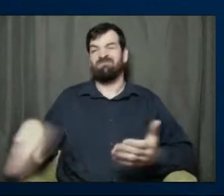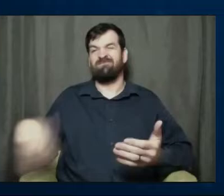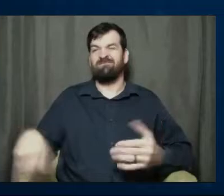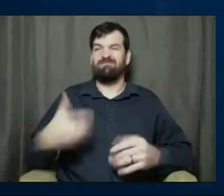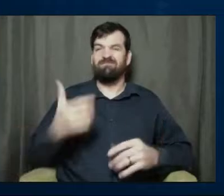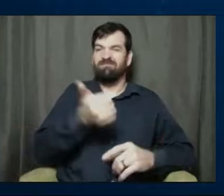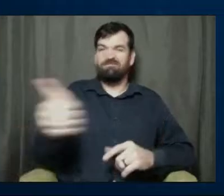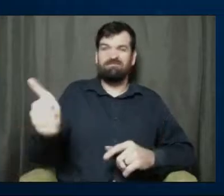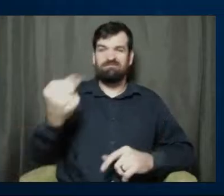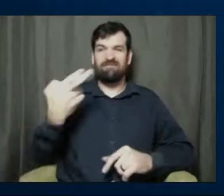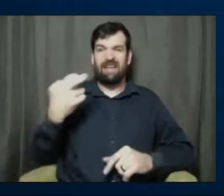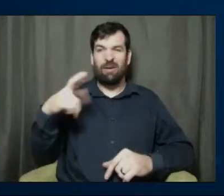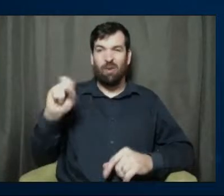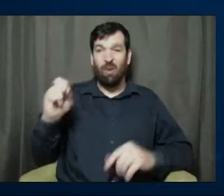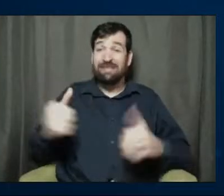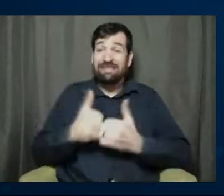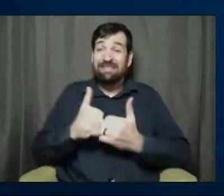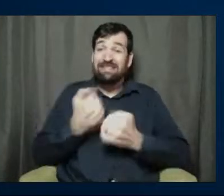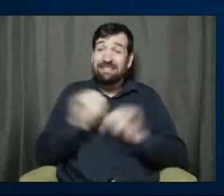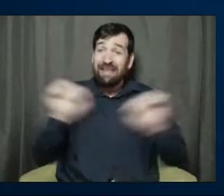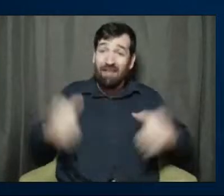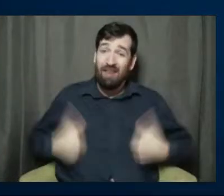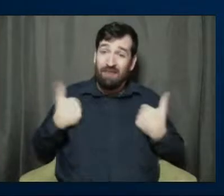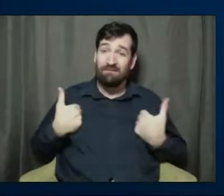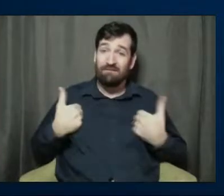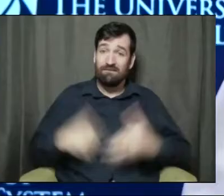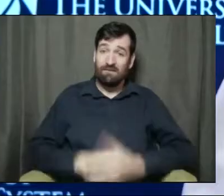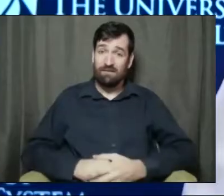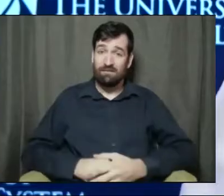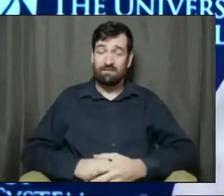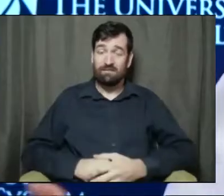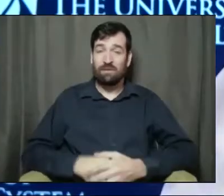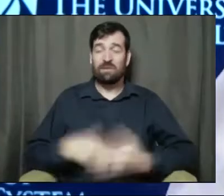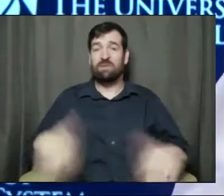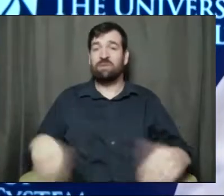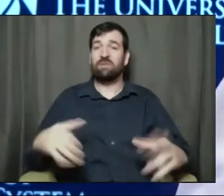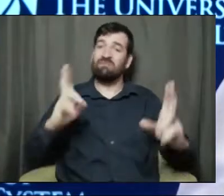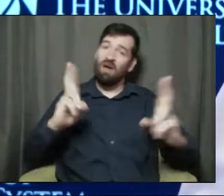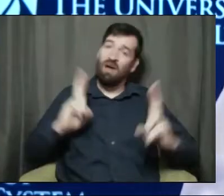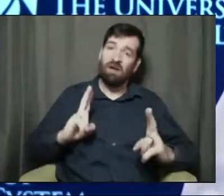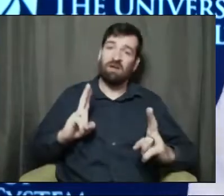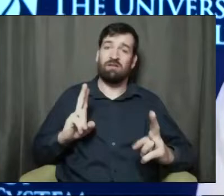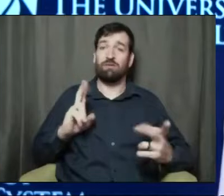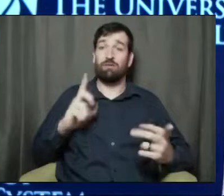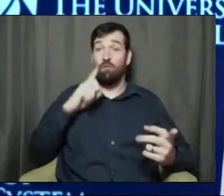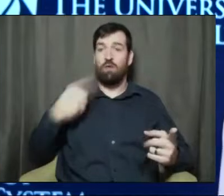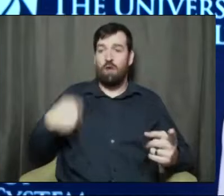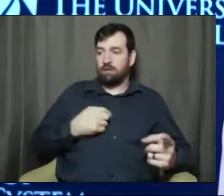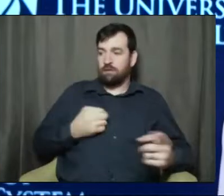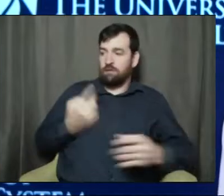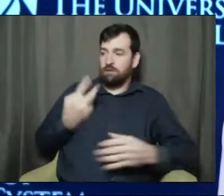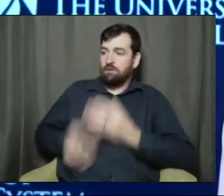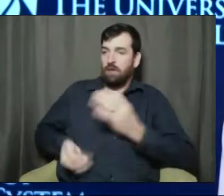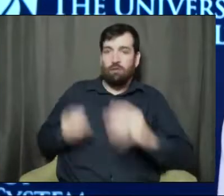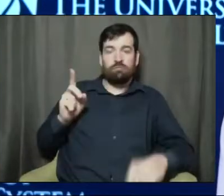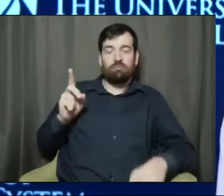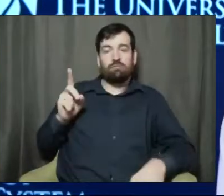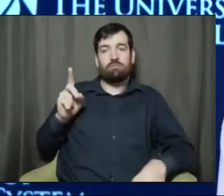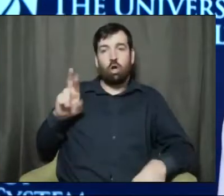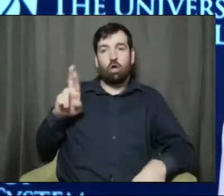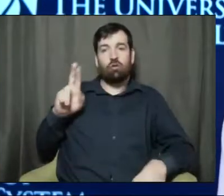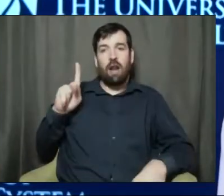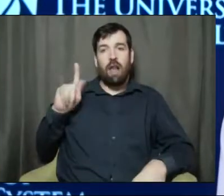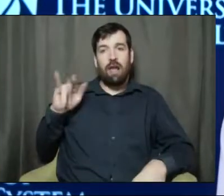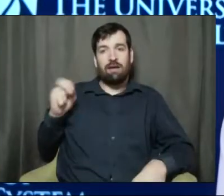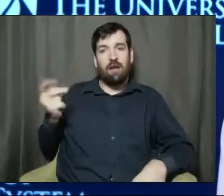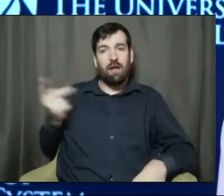saving somebody's life, it's just an honor for both Dr. Klein and myself to shepherd folks